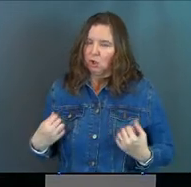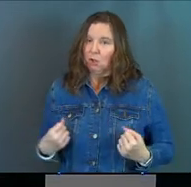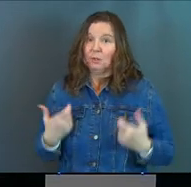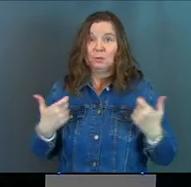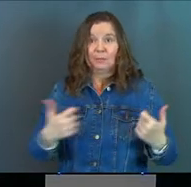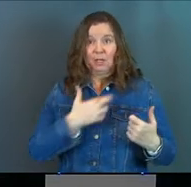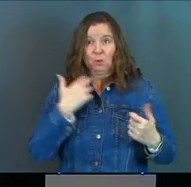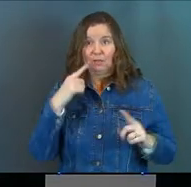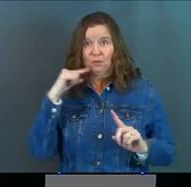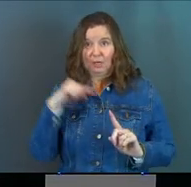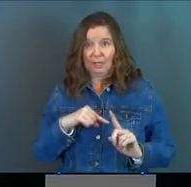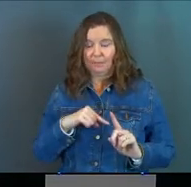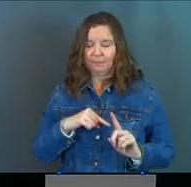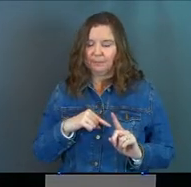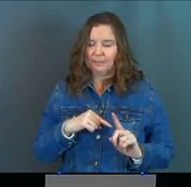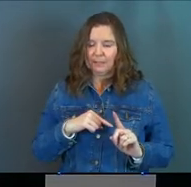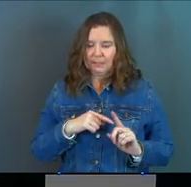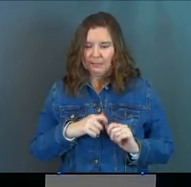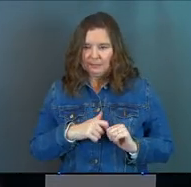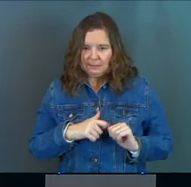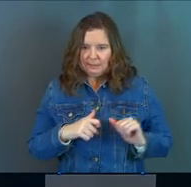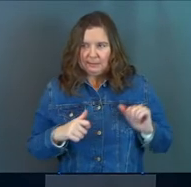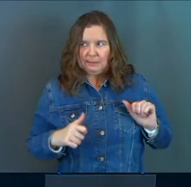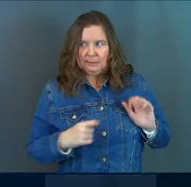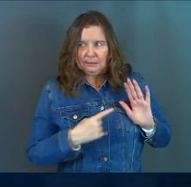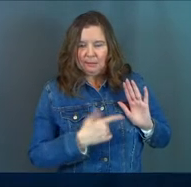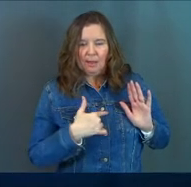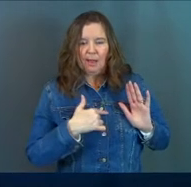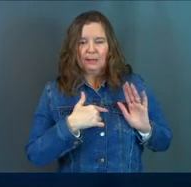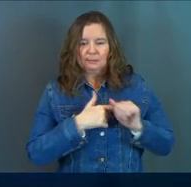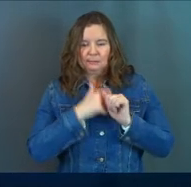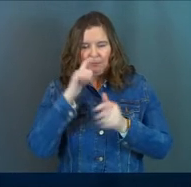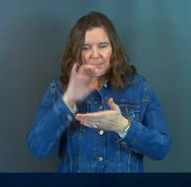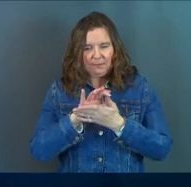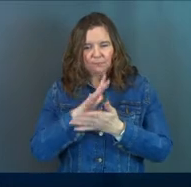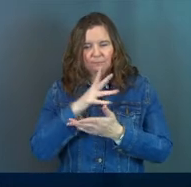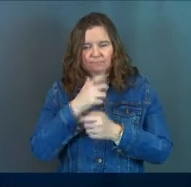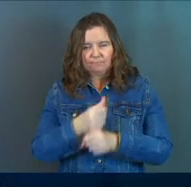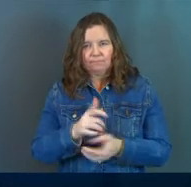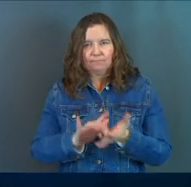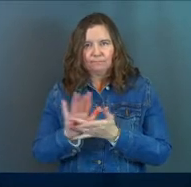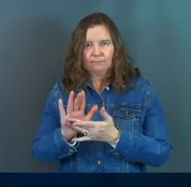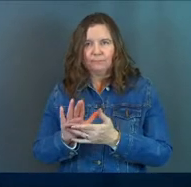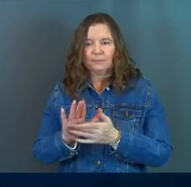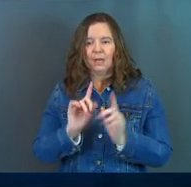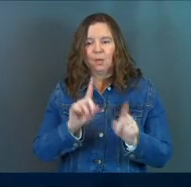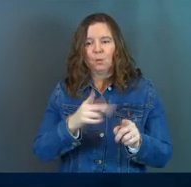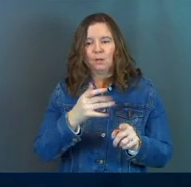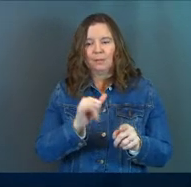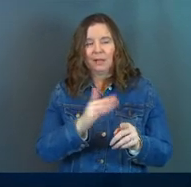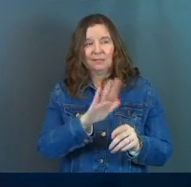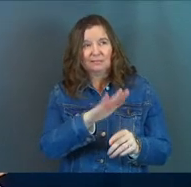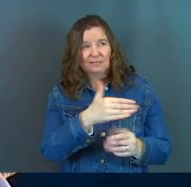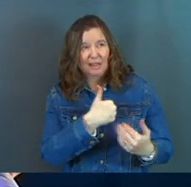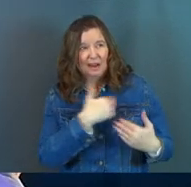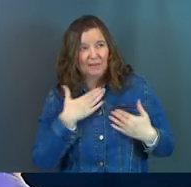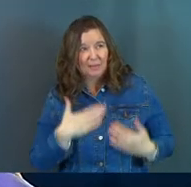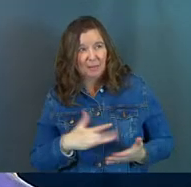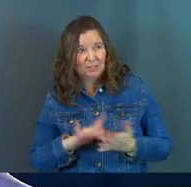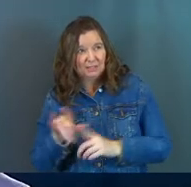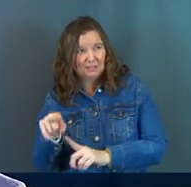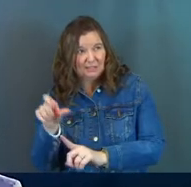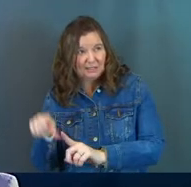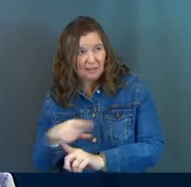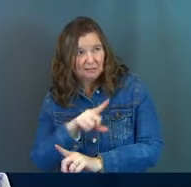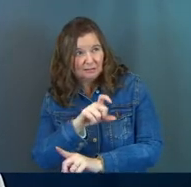was a big risk for him. He outs himself publicly as a Jesus believer, and he went to Pilate and asked for the body of